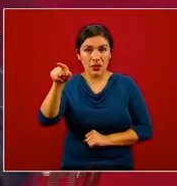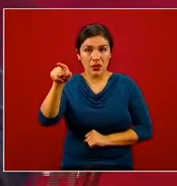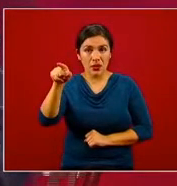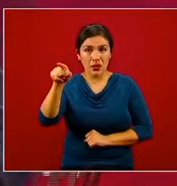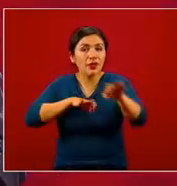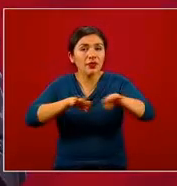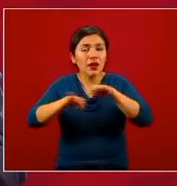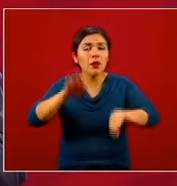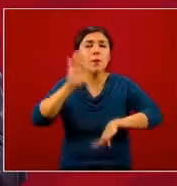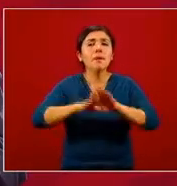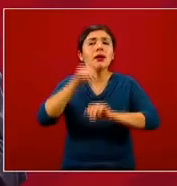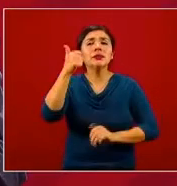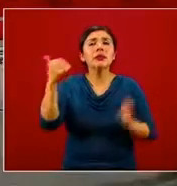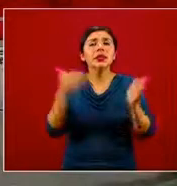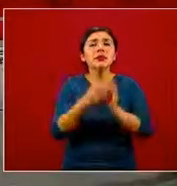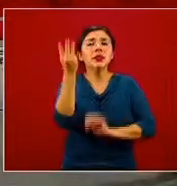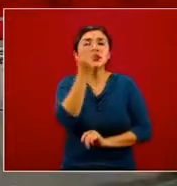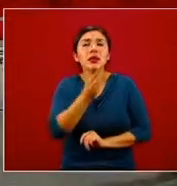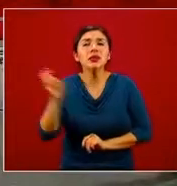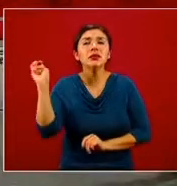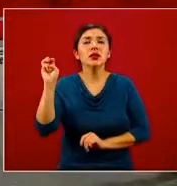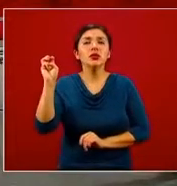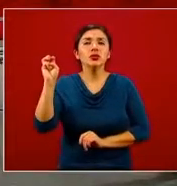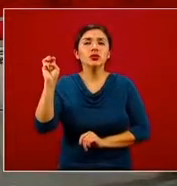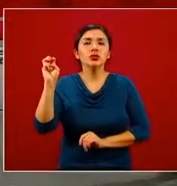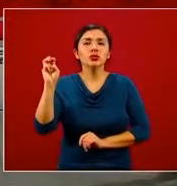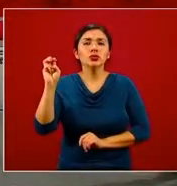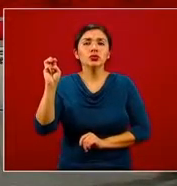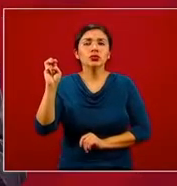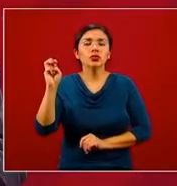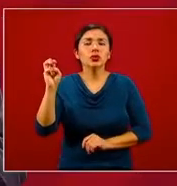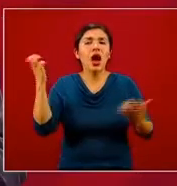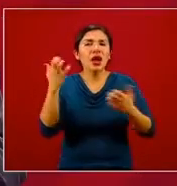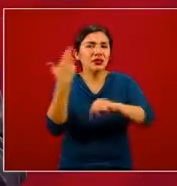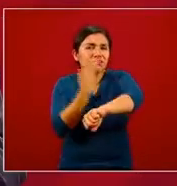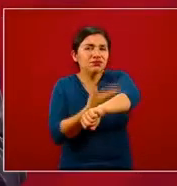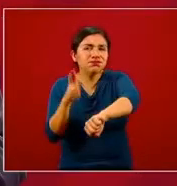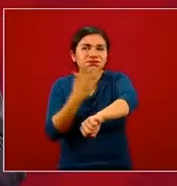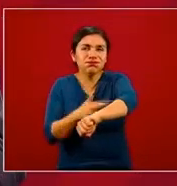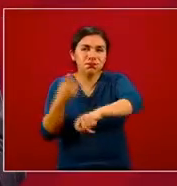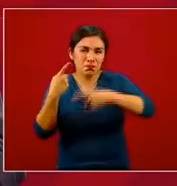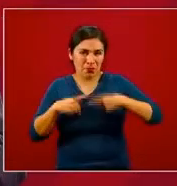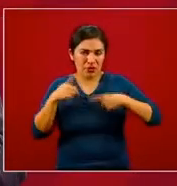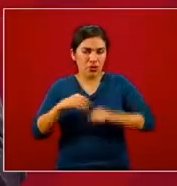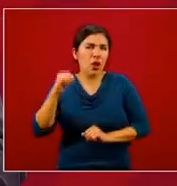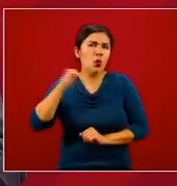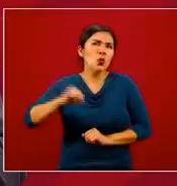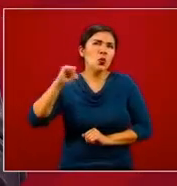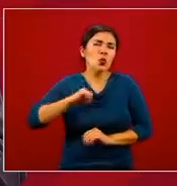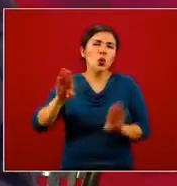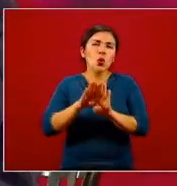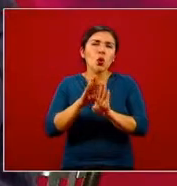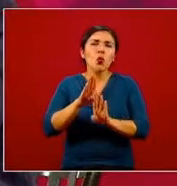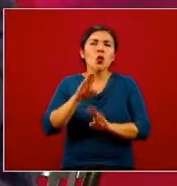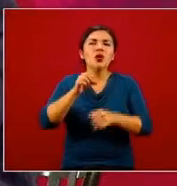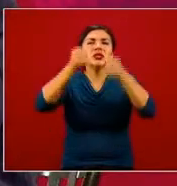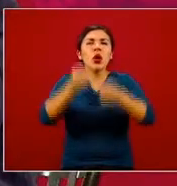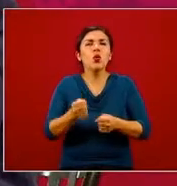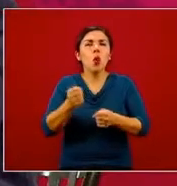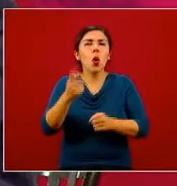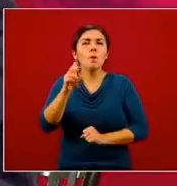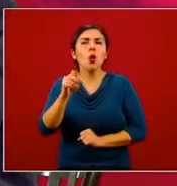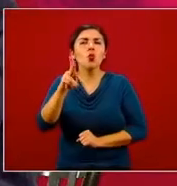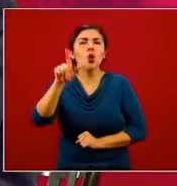let's remember that INSABI redirected the work